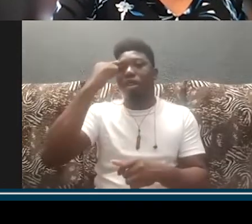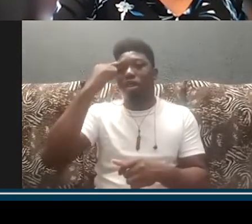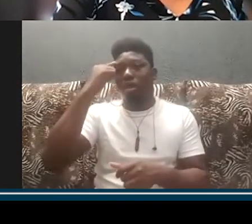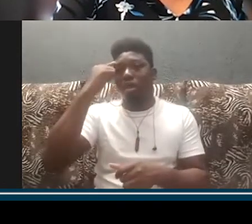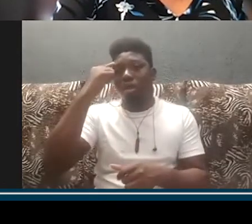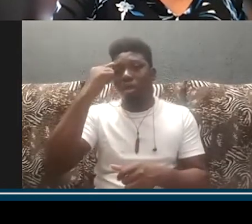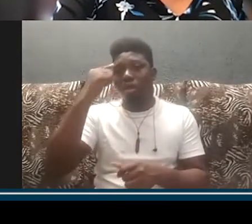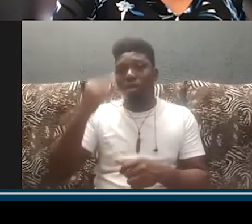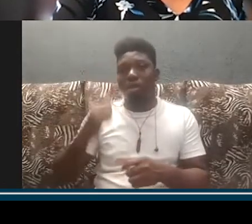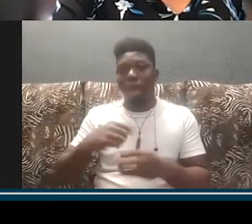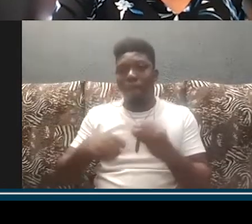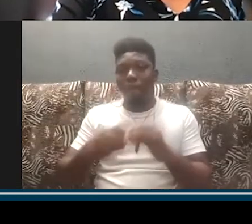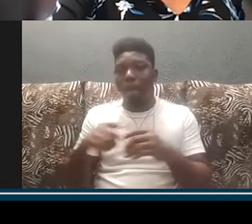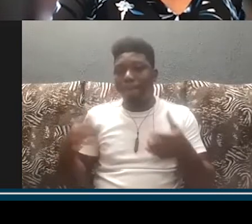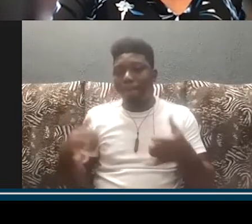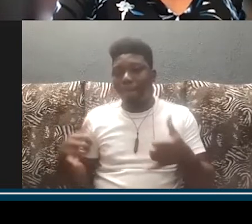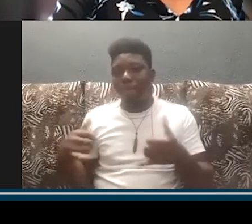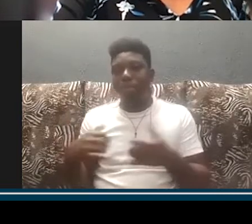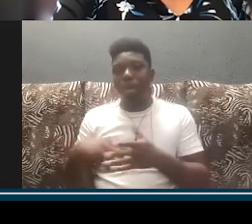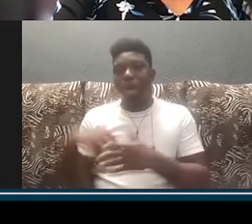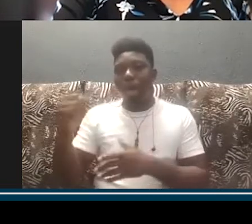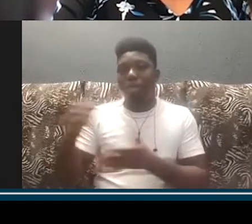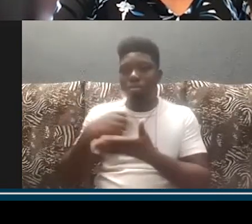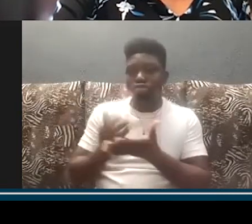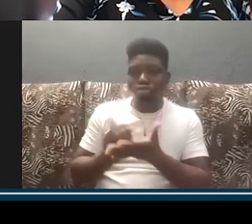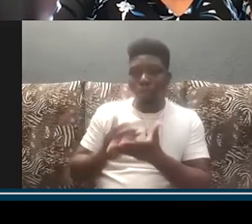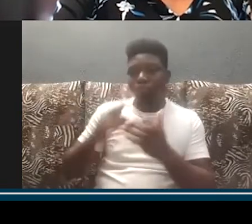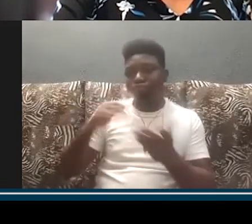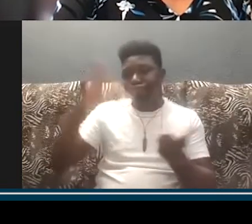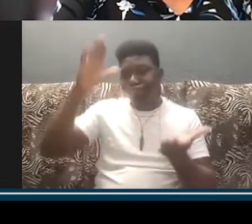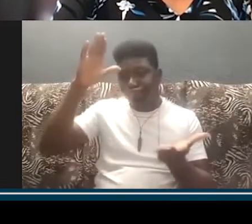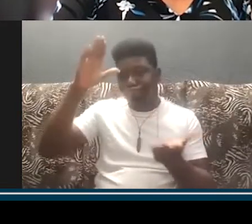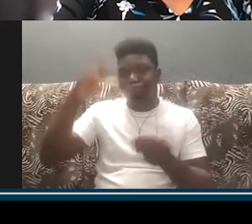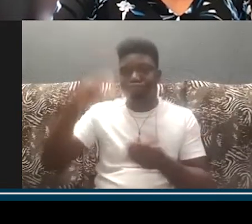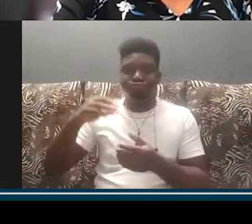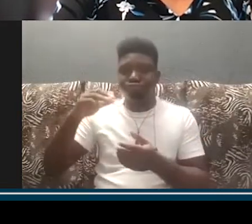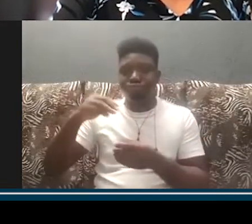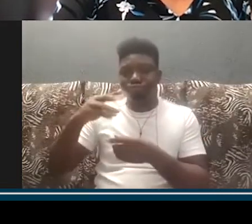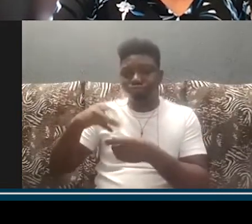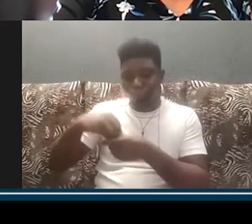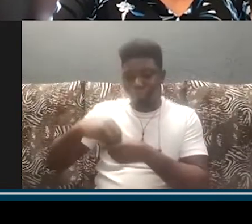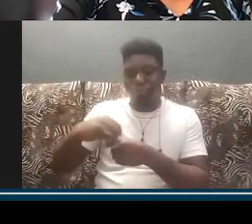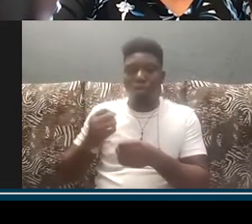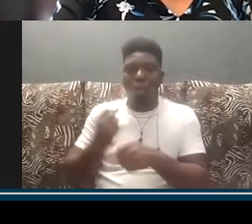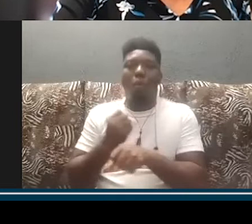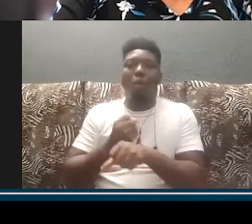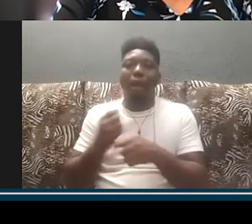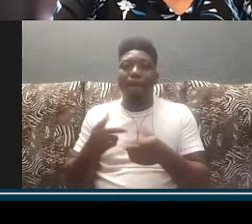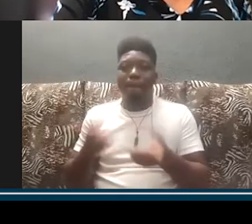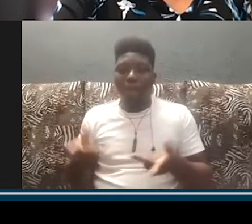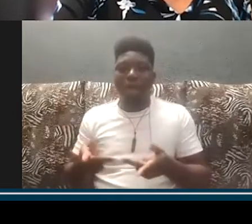playing out some of the expectations within the workplace around time, around outputs based